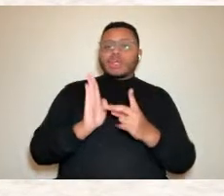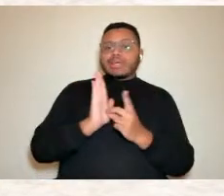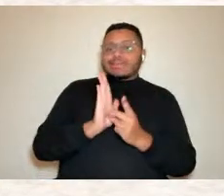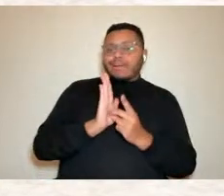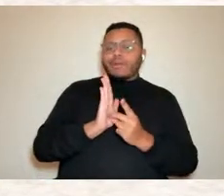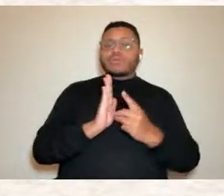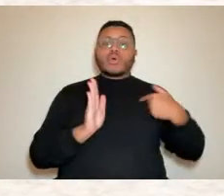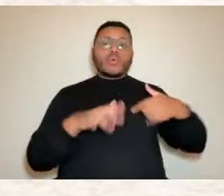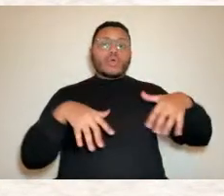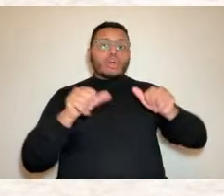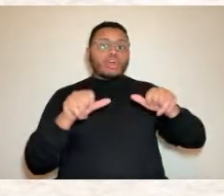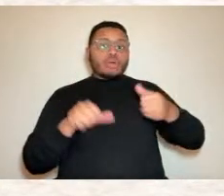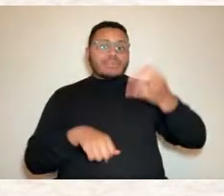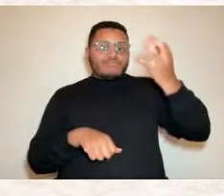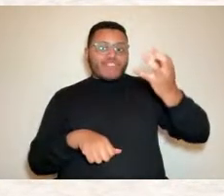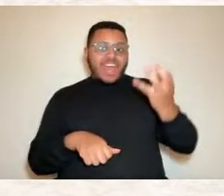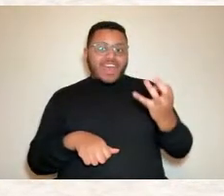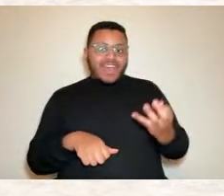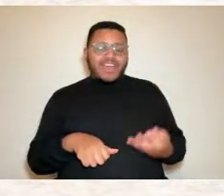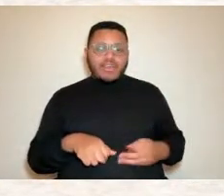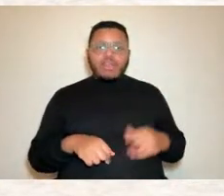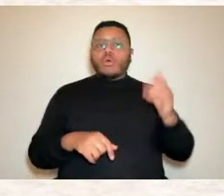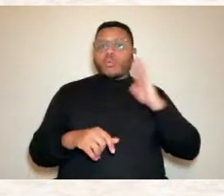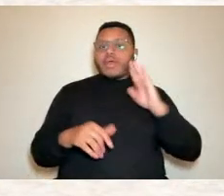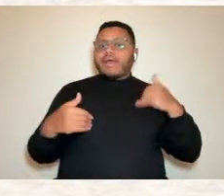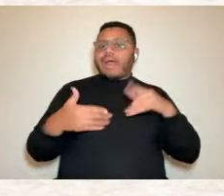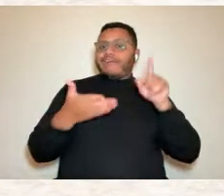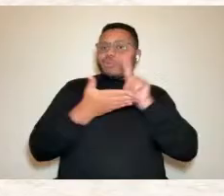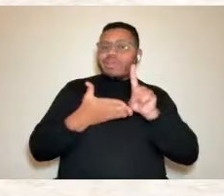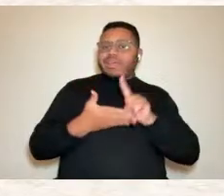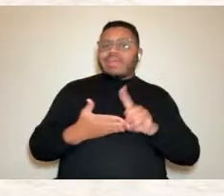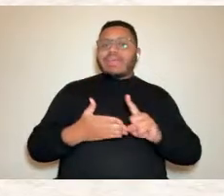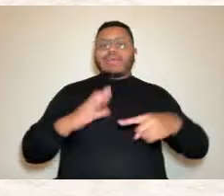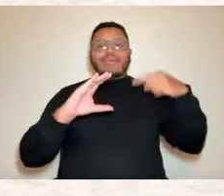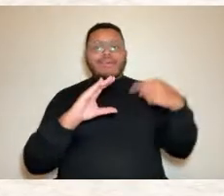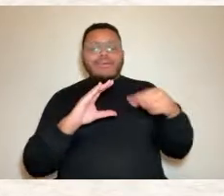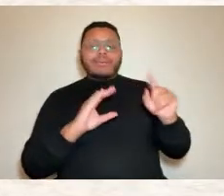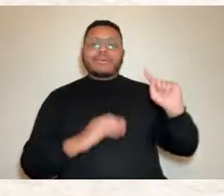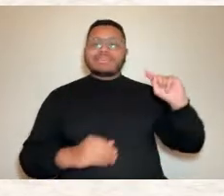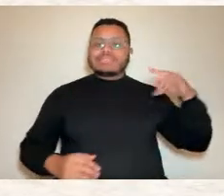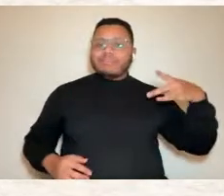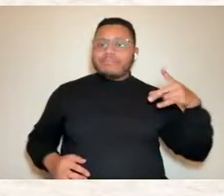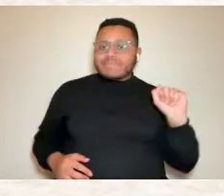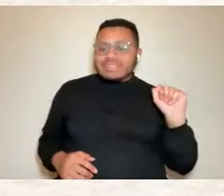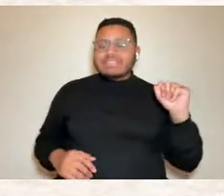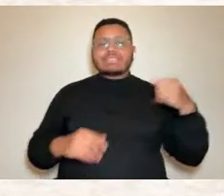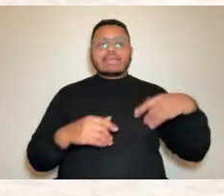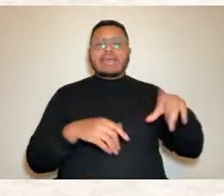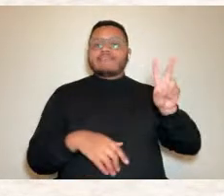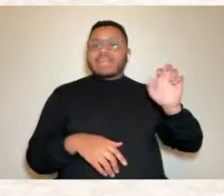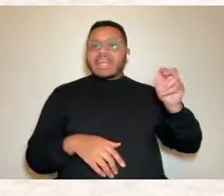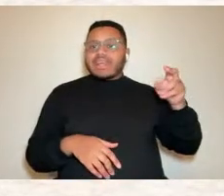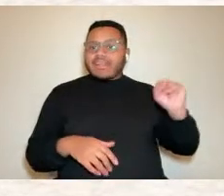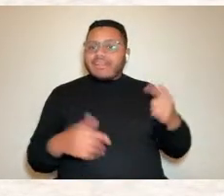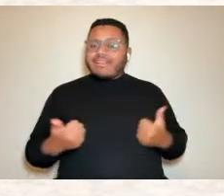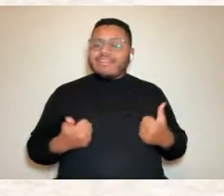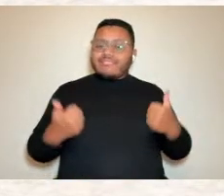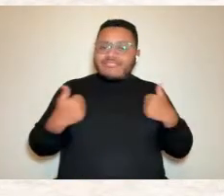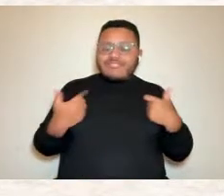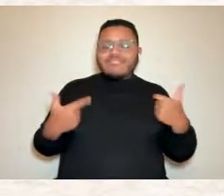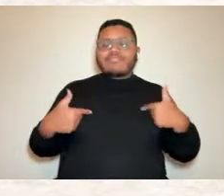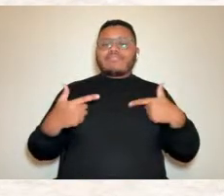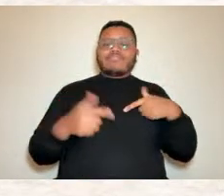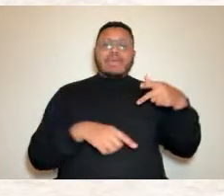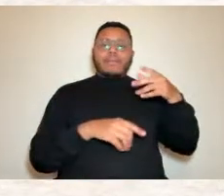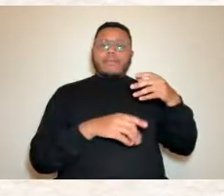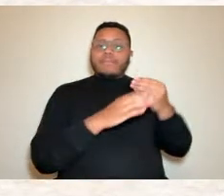every Friday. You also get weekly emails with tips for vegan living and plant based eating,